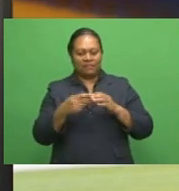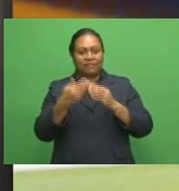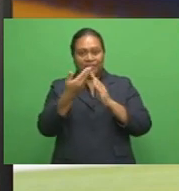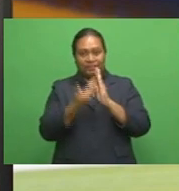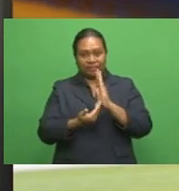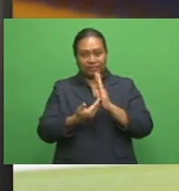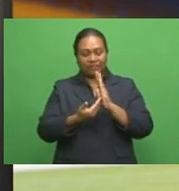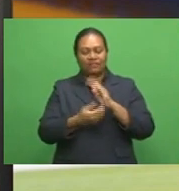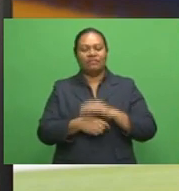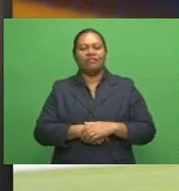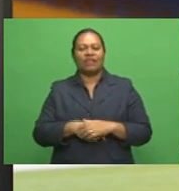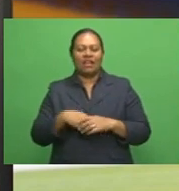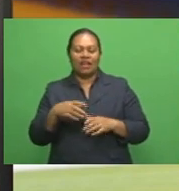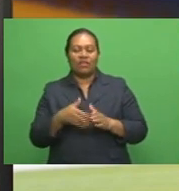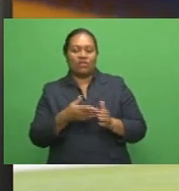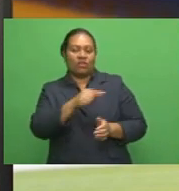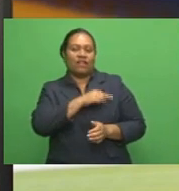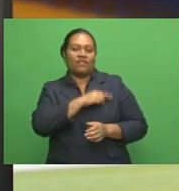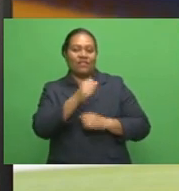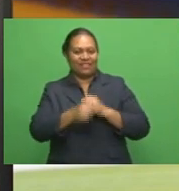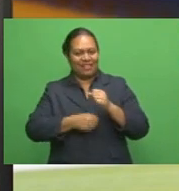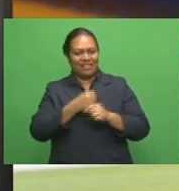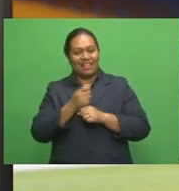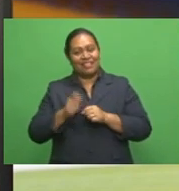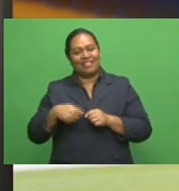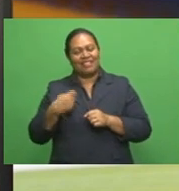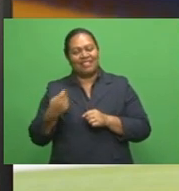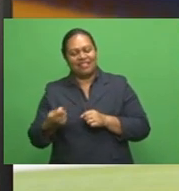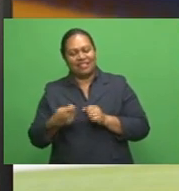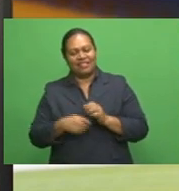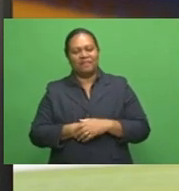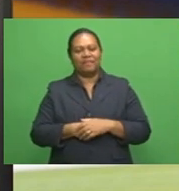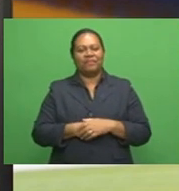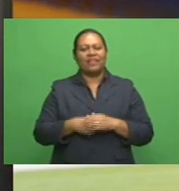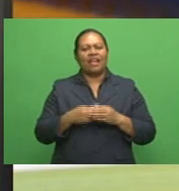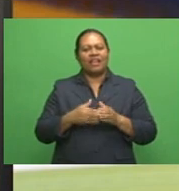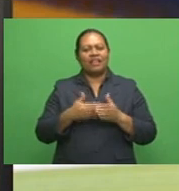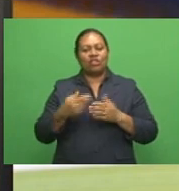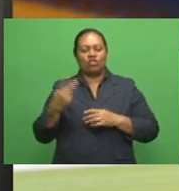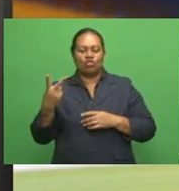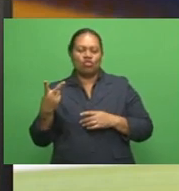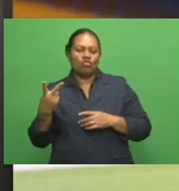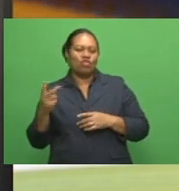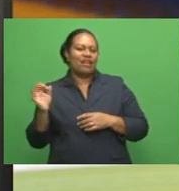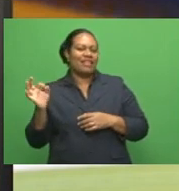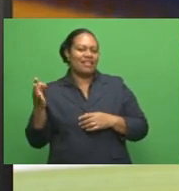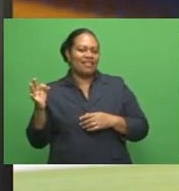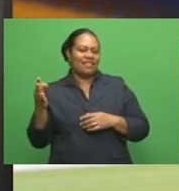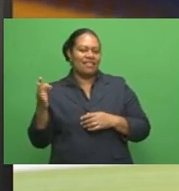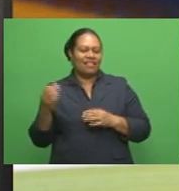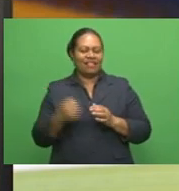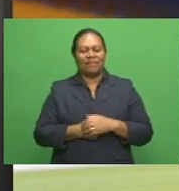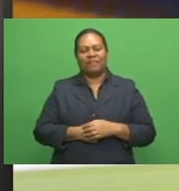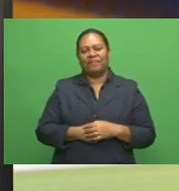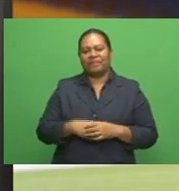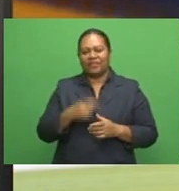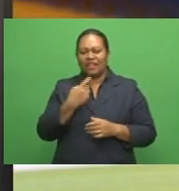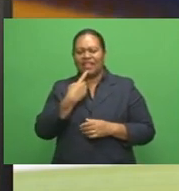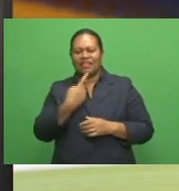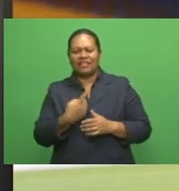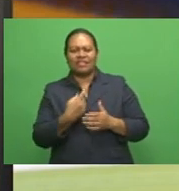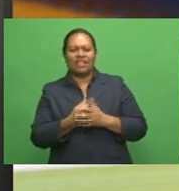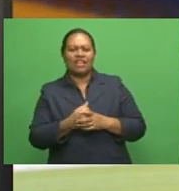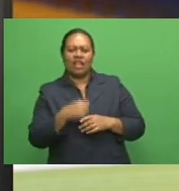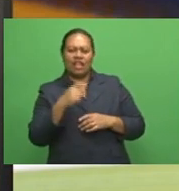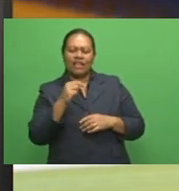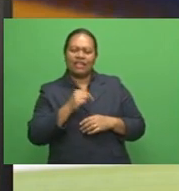up qualification for next season's Champions League with a comfortable 2-0 victory over Wolves. Frank Lampard's side needed a point